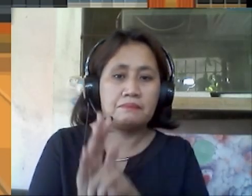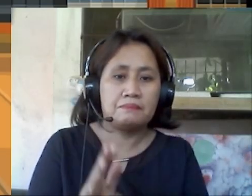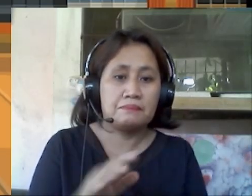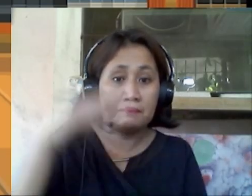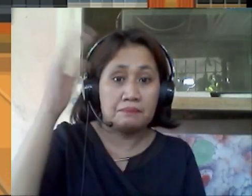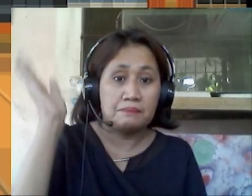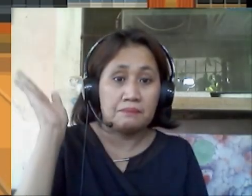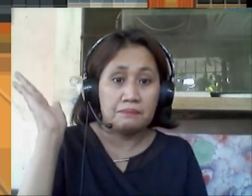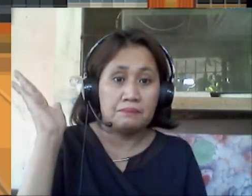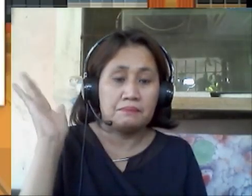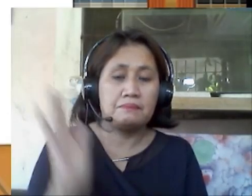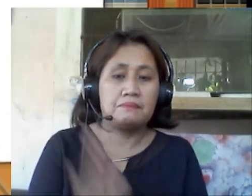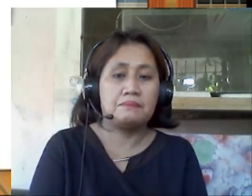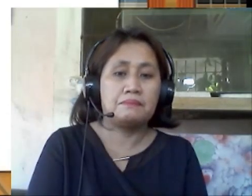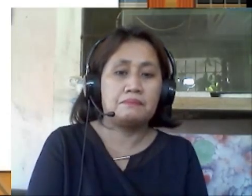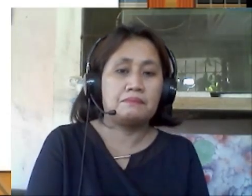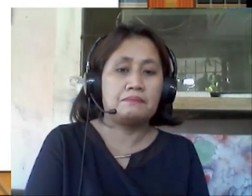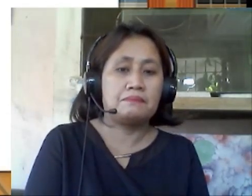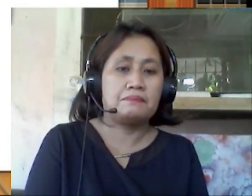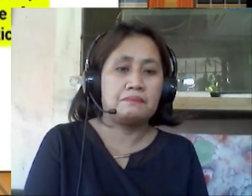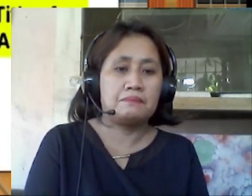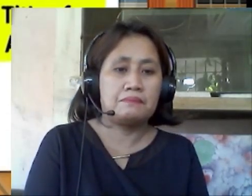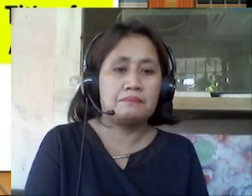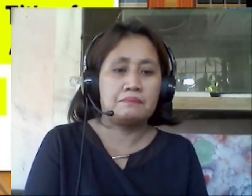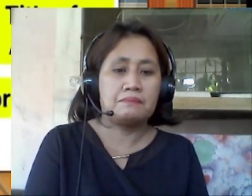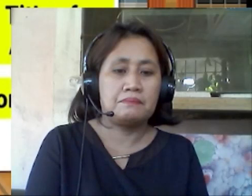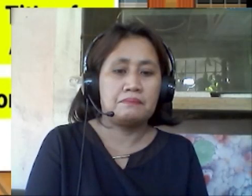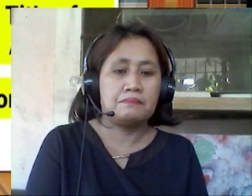newspaper bibliography.